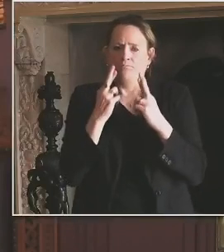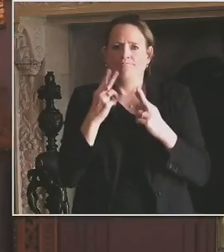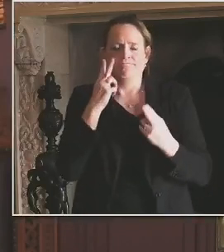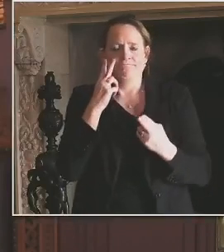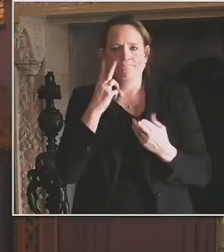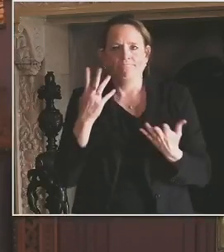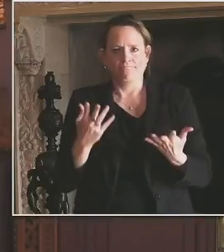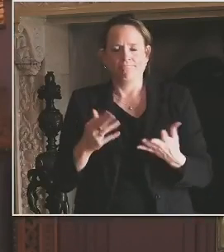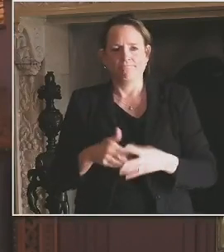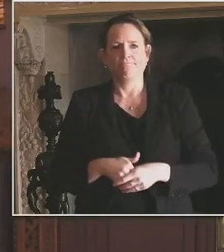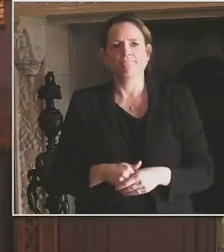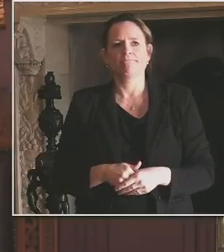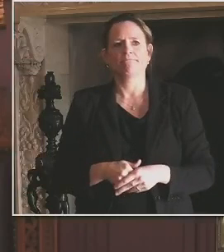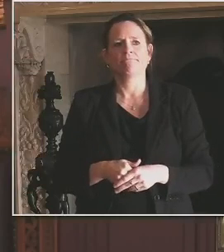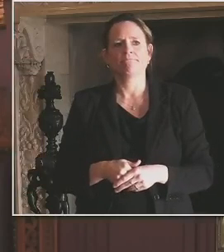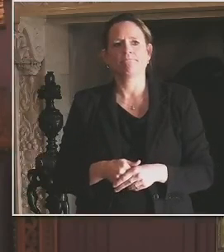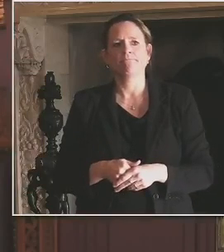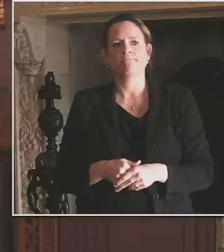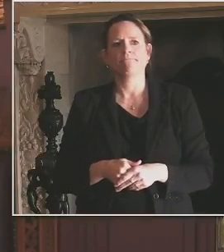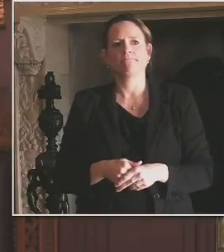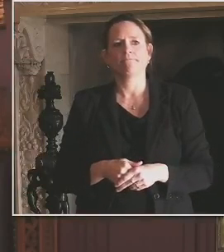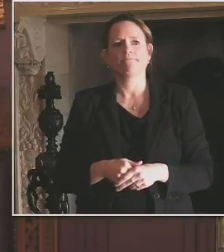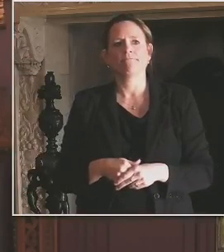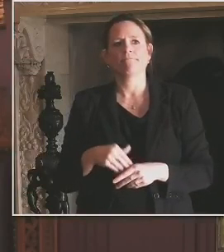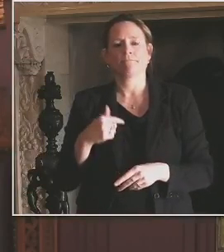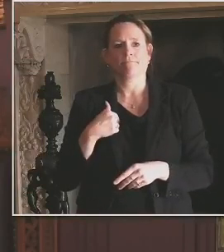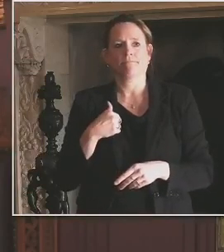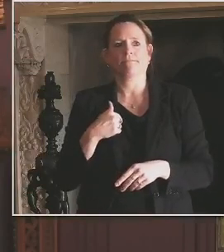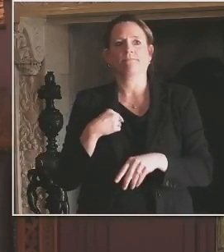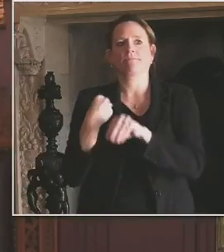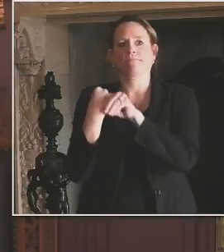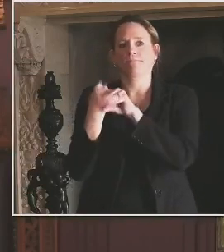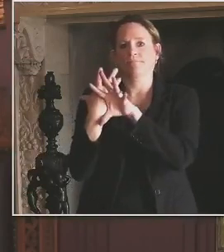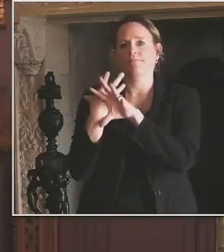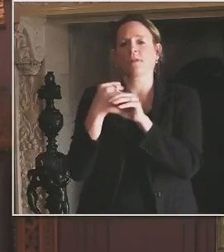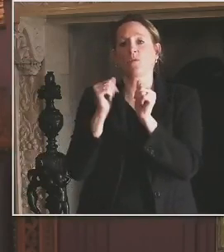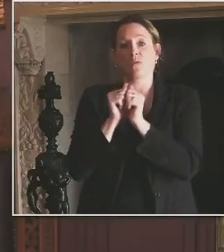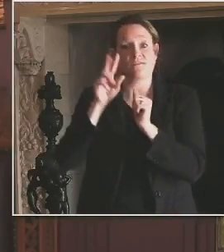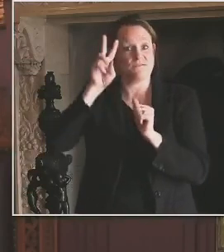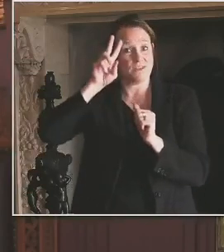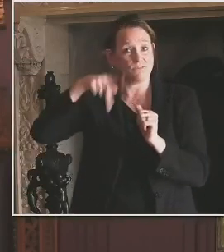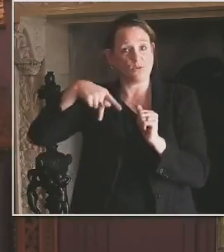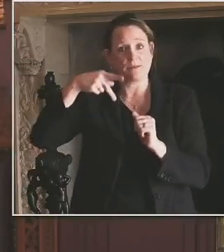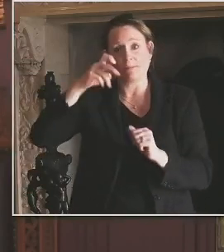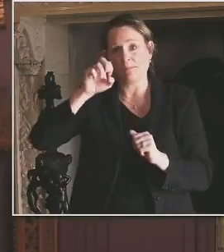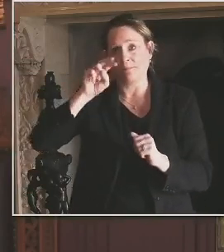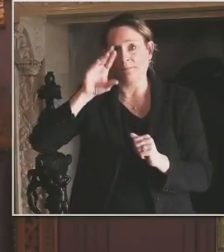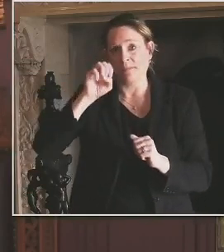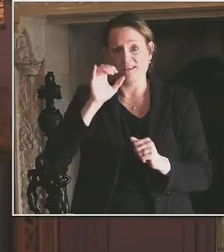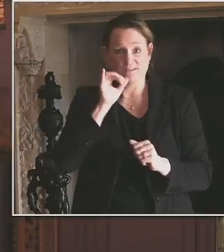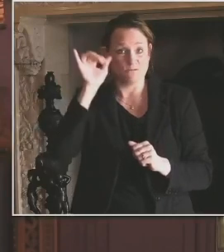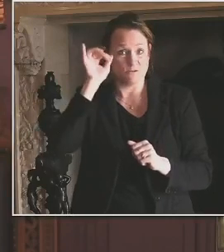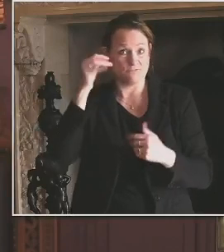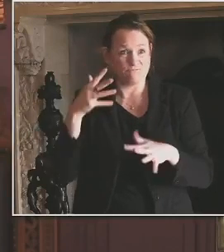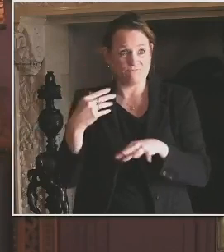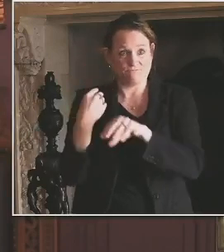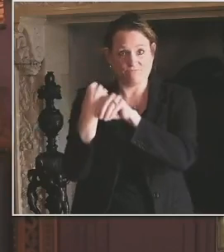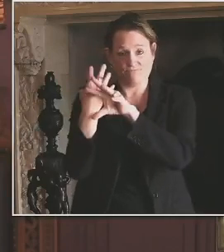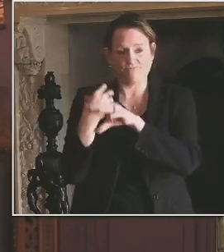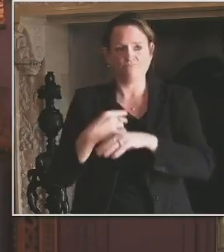on a call with Vice President Pence yesterday, and he was talking about the next round of money coming